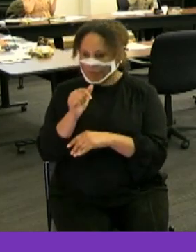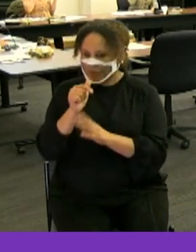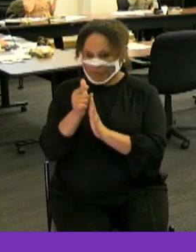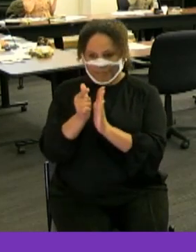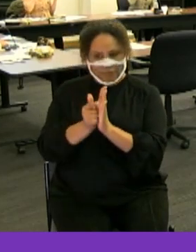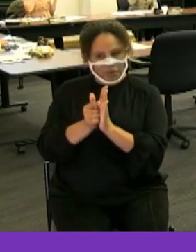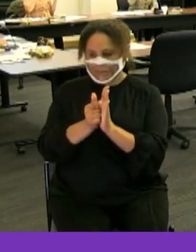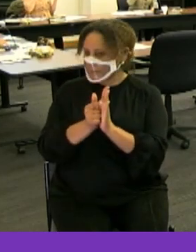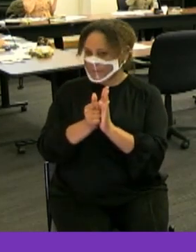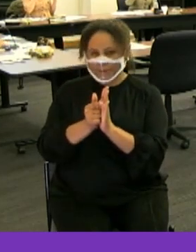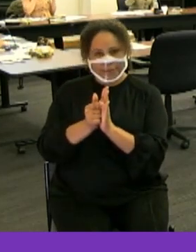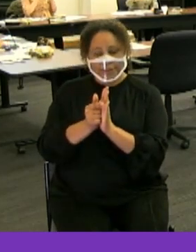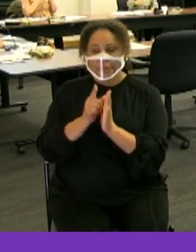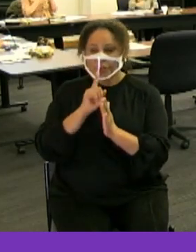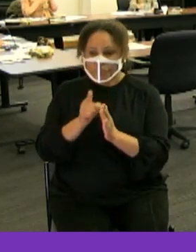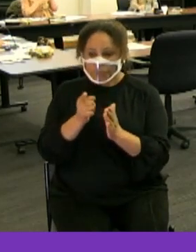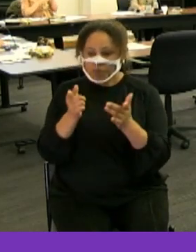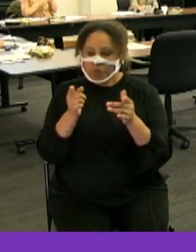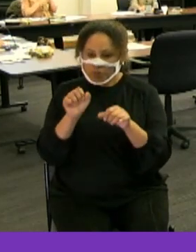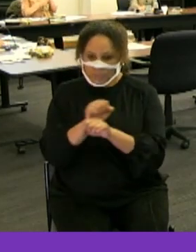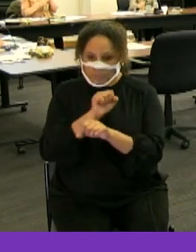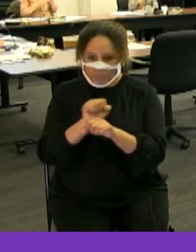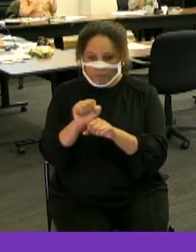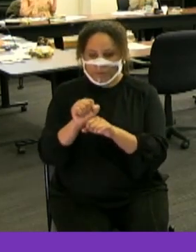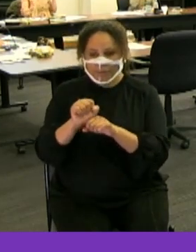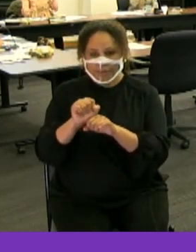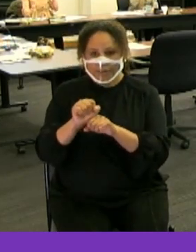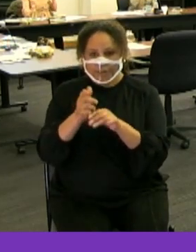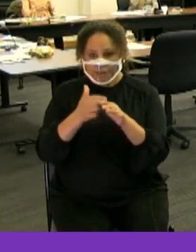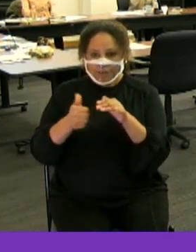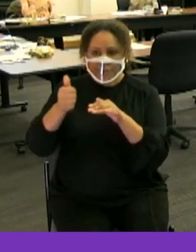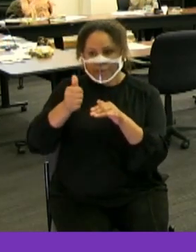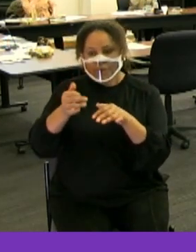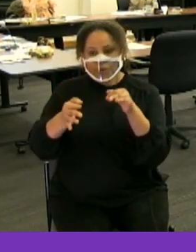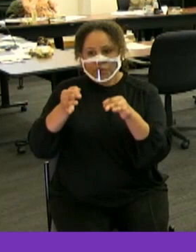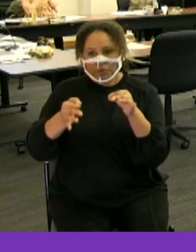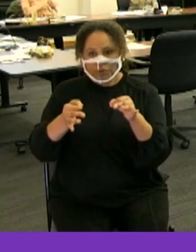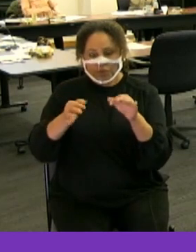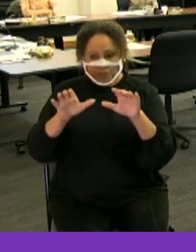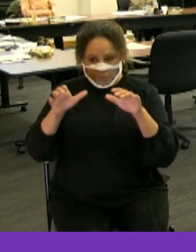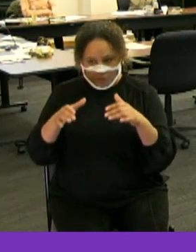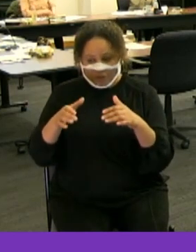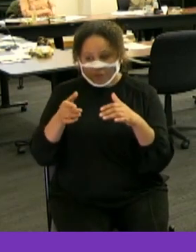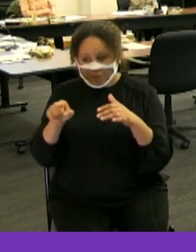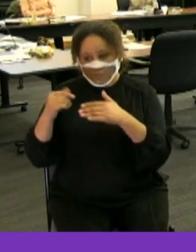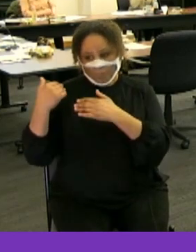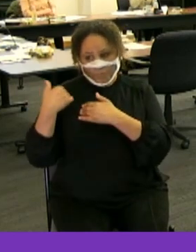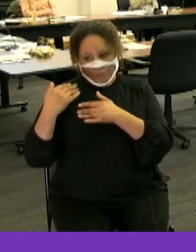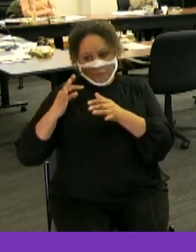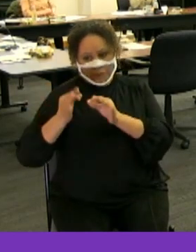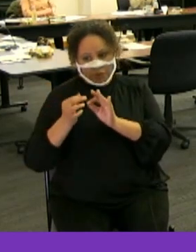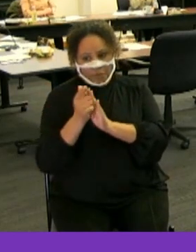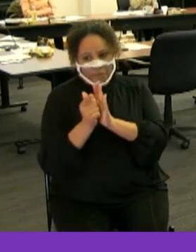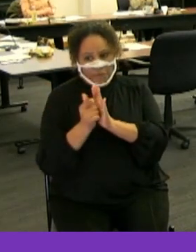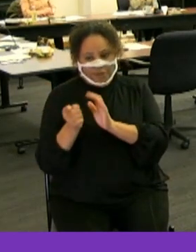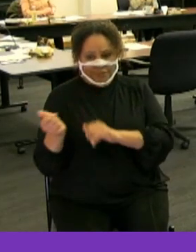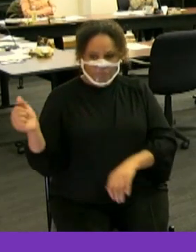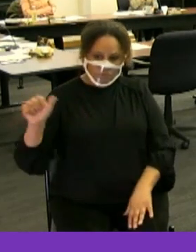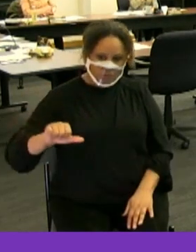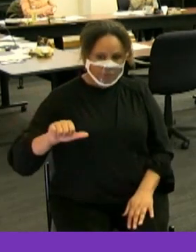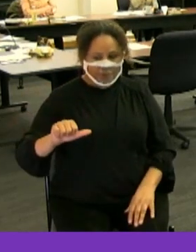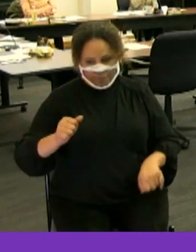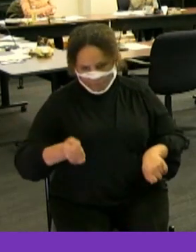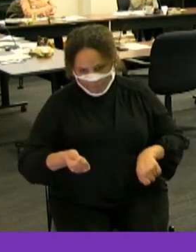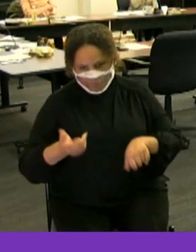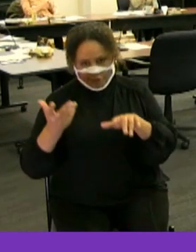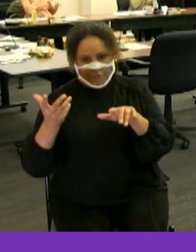and in fact, the judicial branch, which is the branch that's responsible for interpreting those laws, has struck down, null and